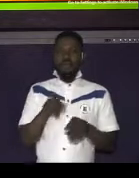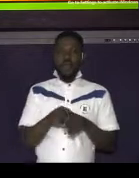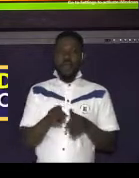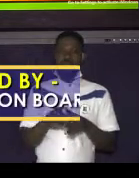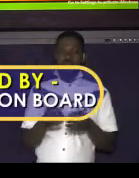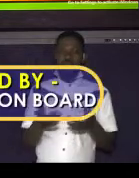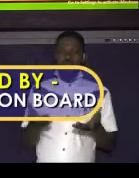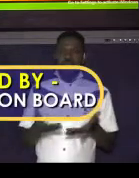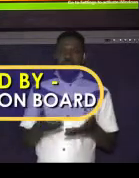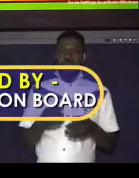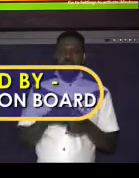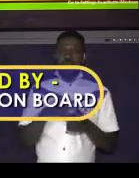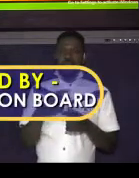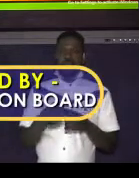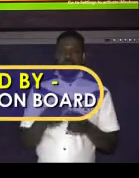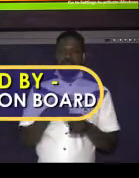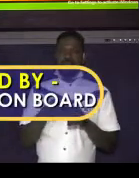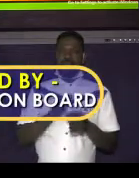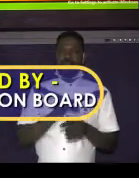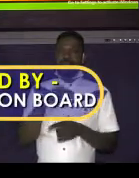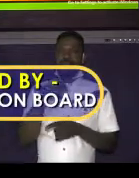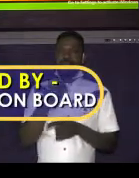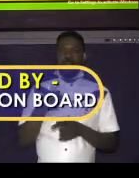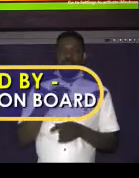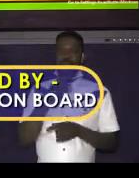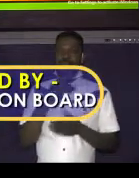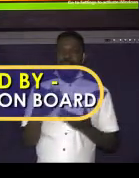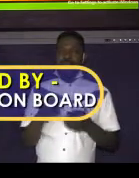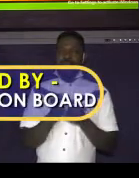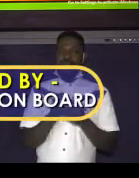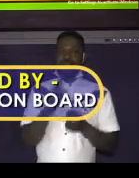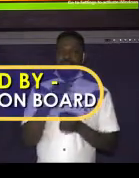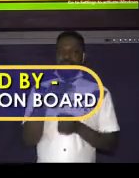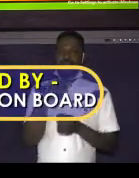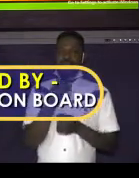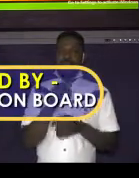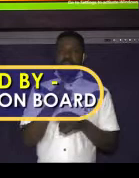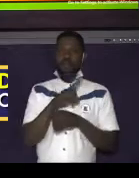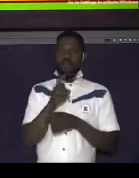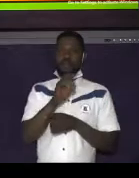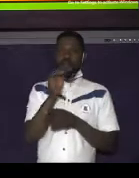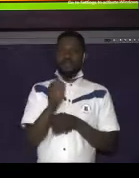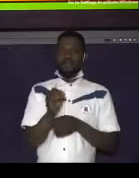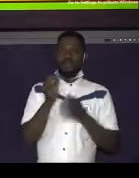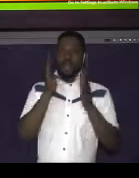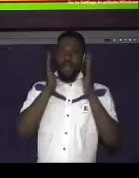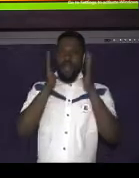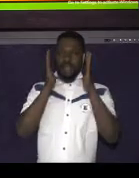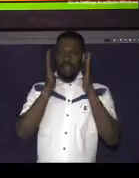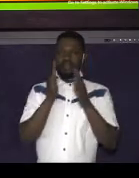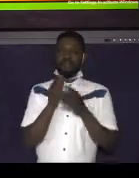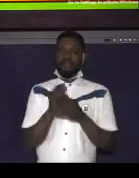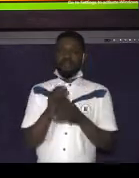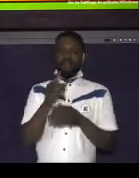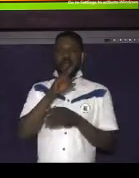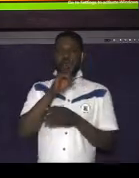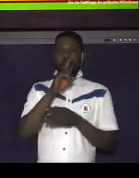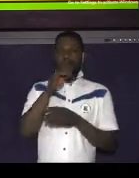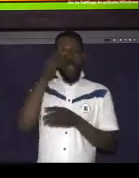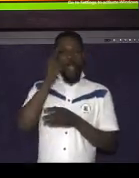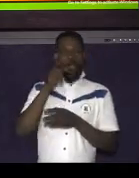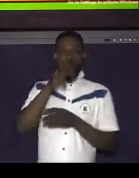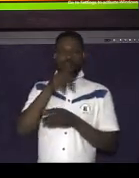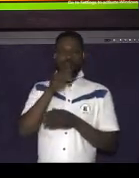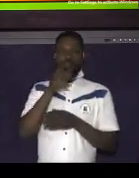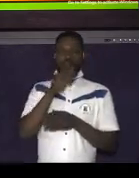also here. Then when I say we are here together, then you chorus 100% attention. Uncle Popo is